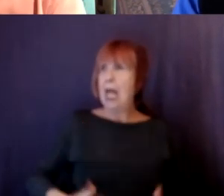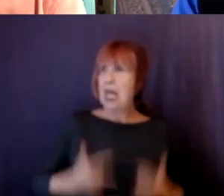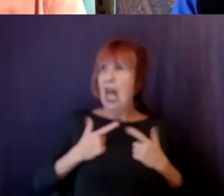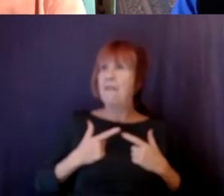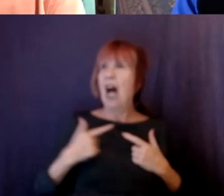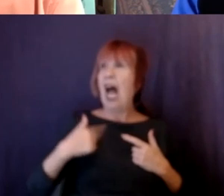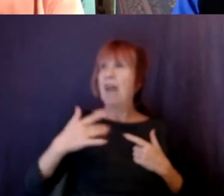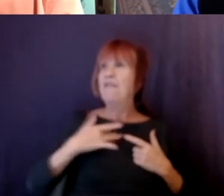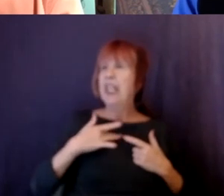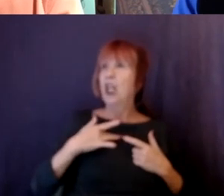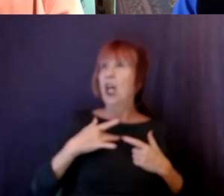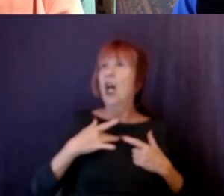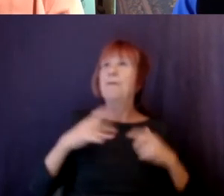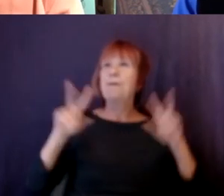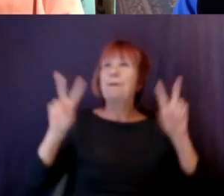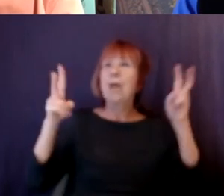Knowable. I mean,